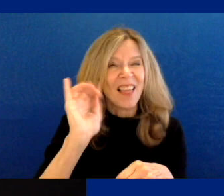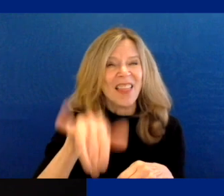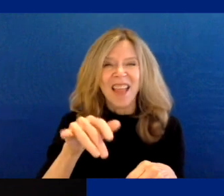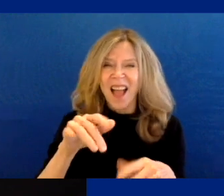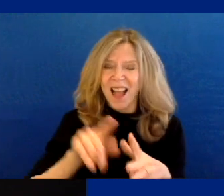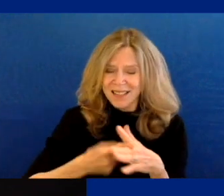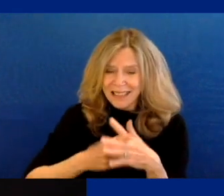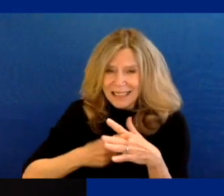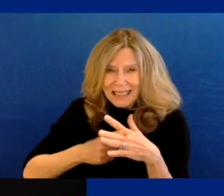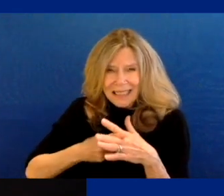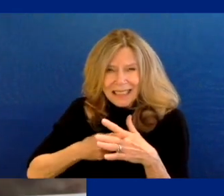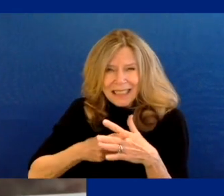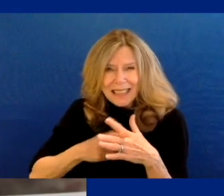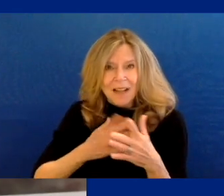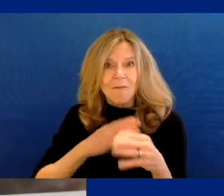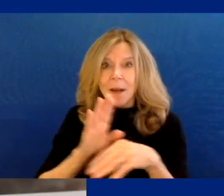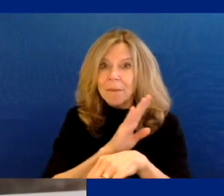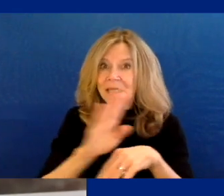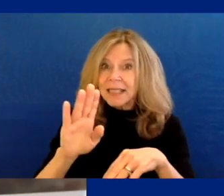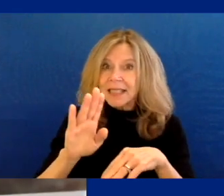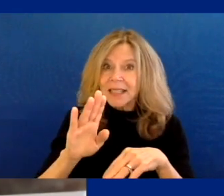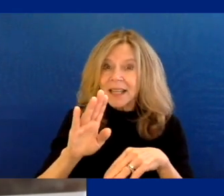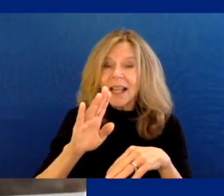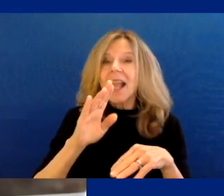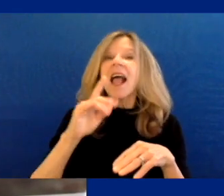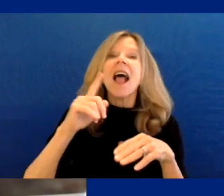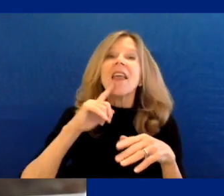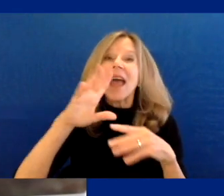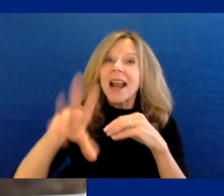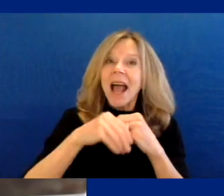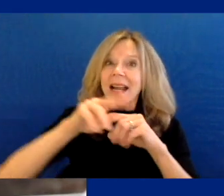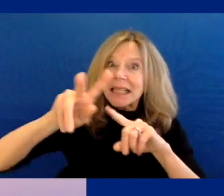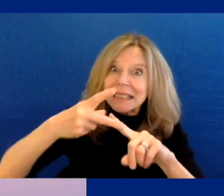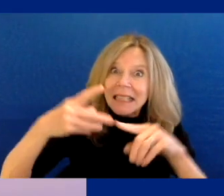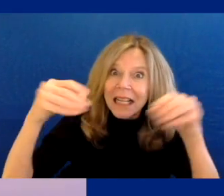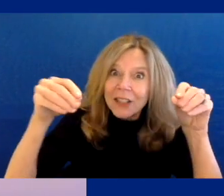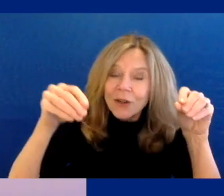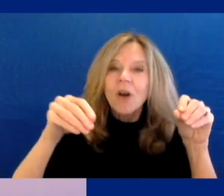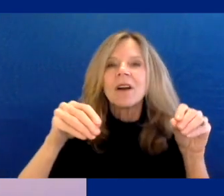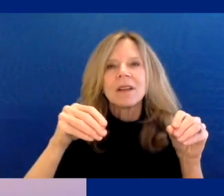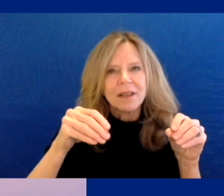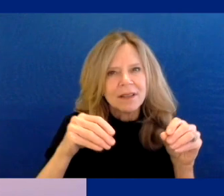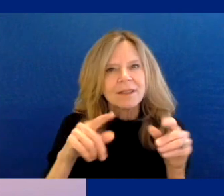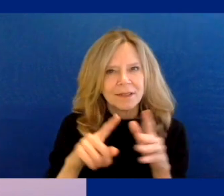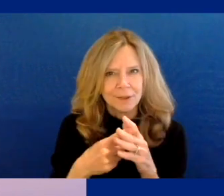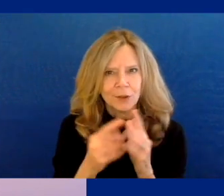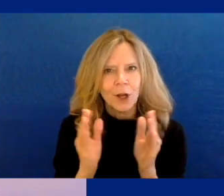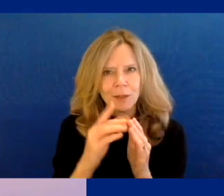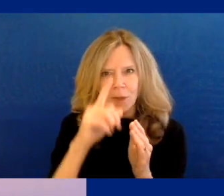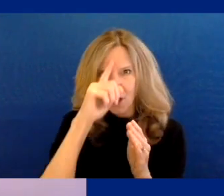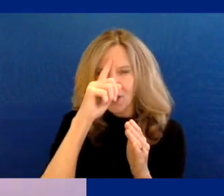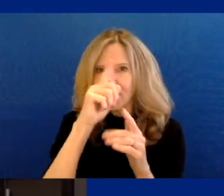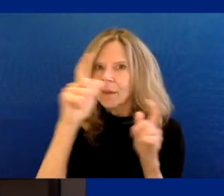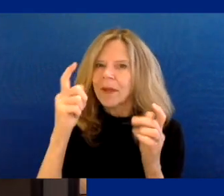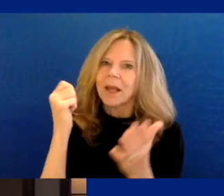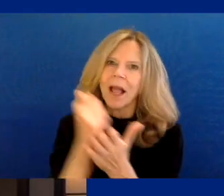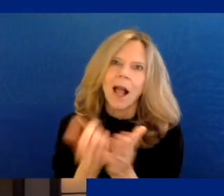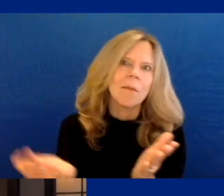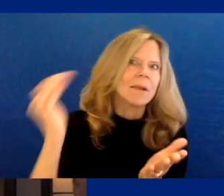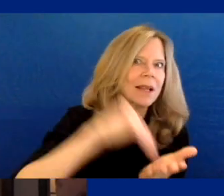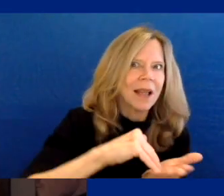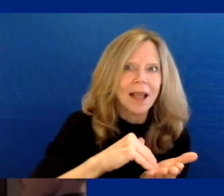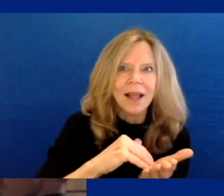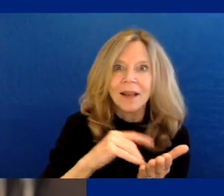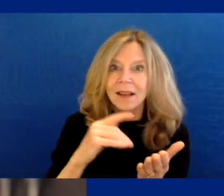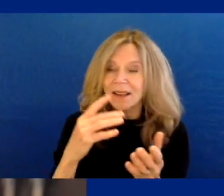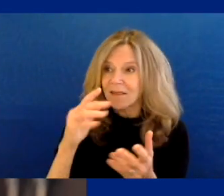all very in the beginning of my business. So moving to the second shop with Start Small, Think Big, they've helped me a lot financially. I got